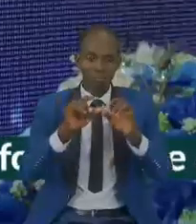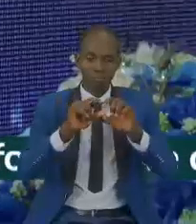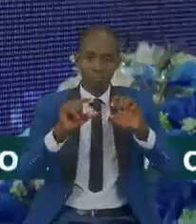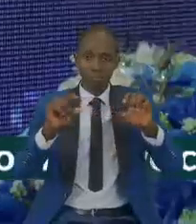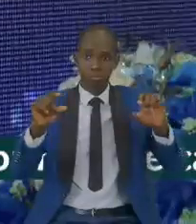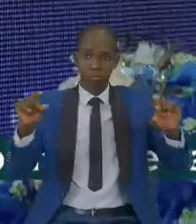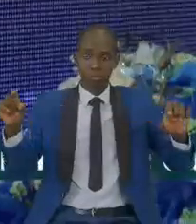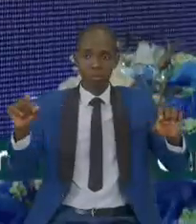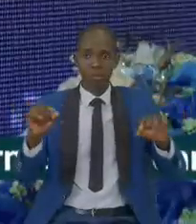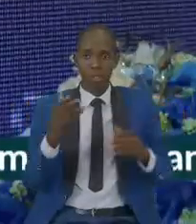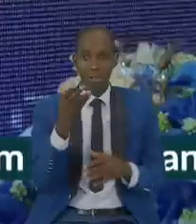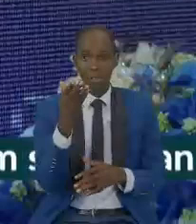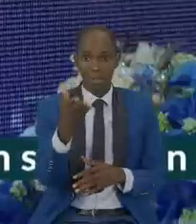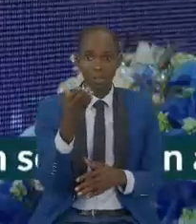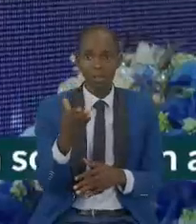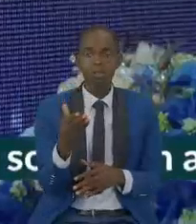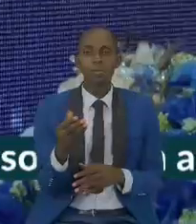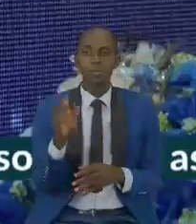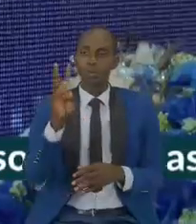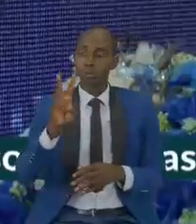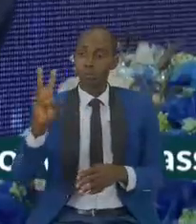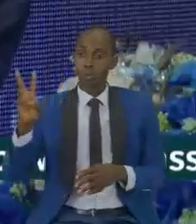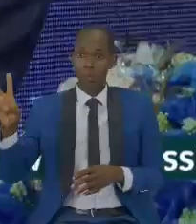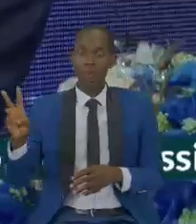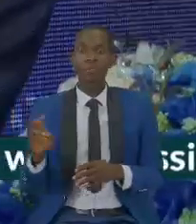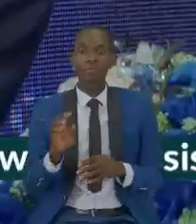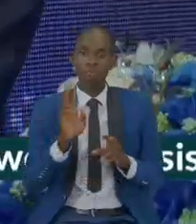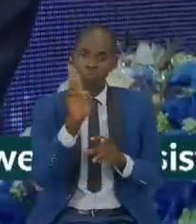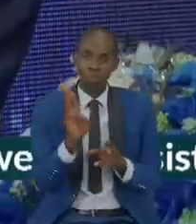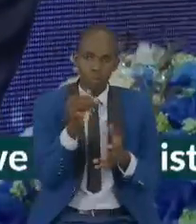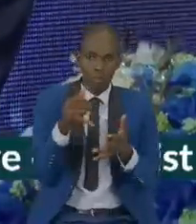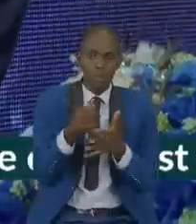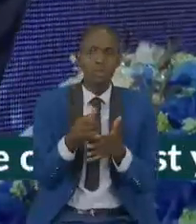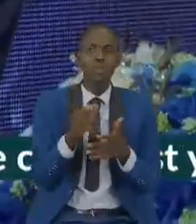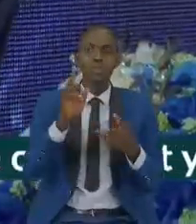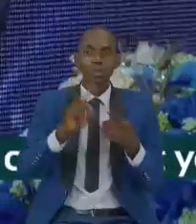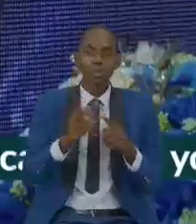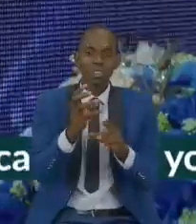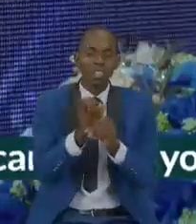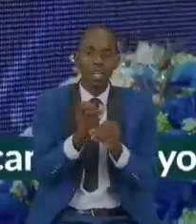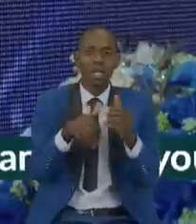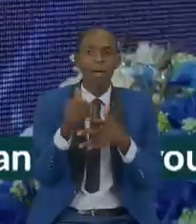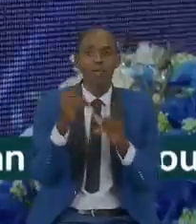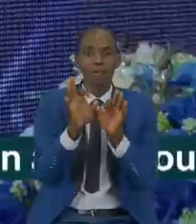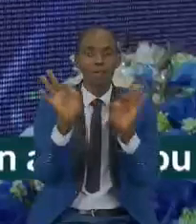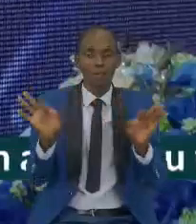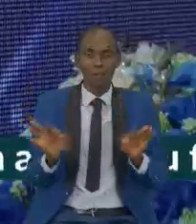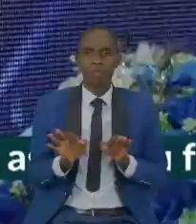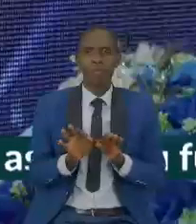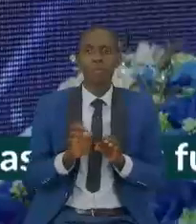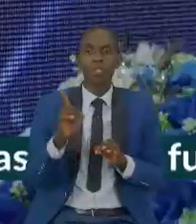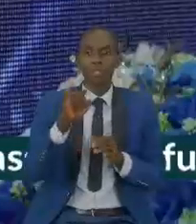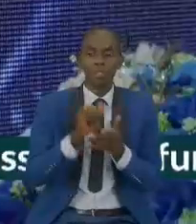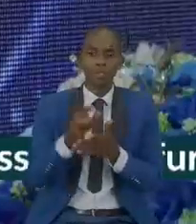Let's do that quickly. There will be a special lunch hour with Jesus. That is